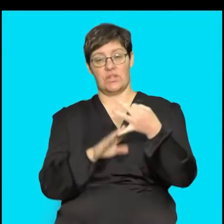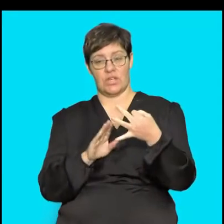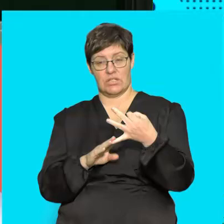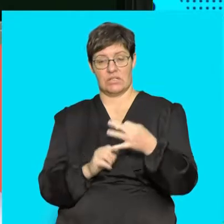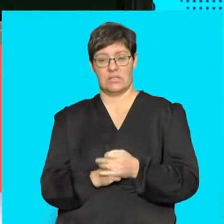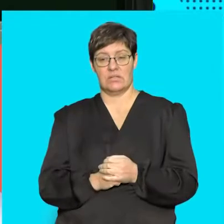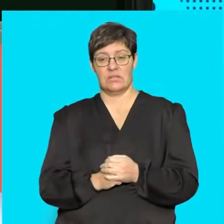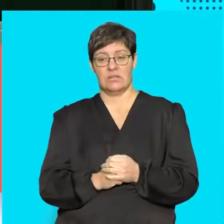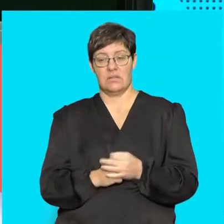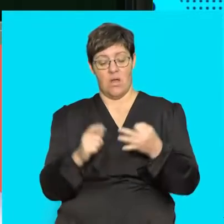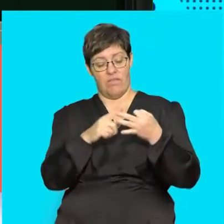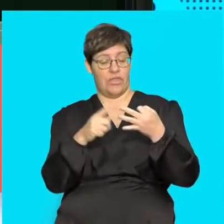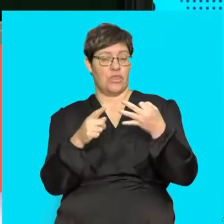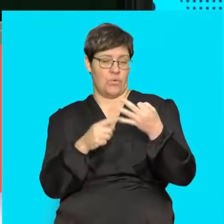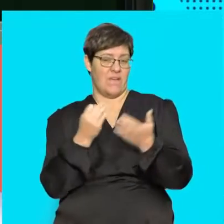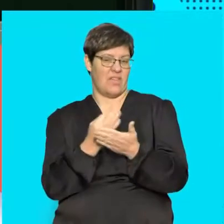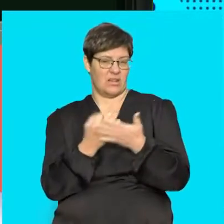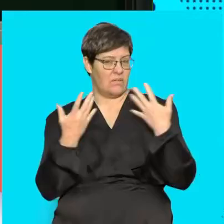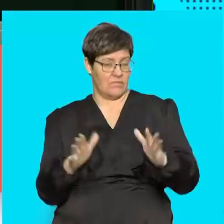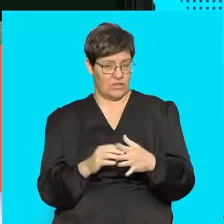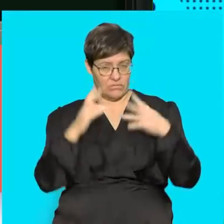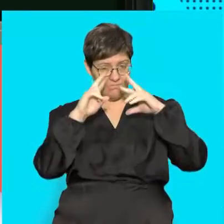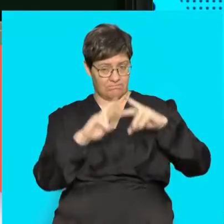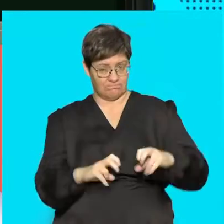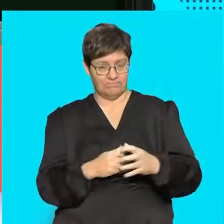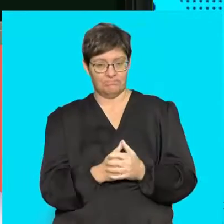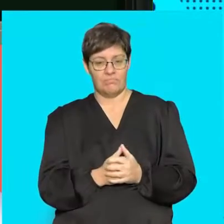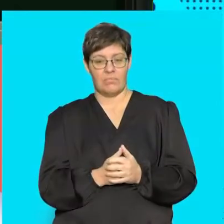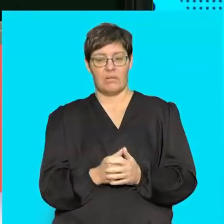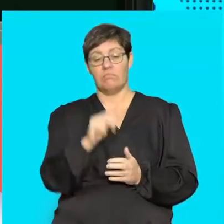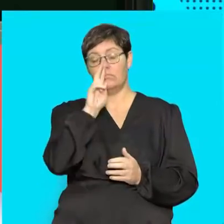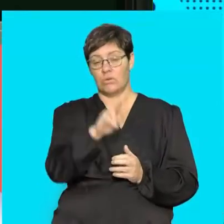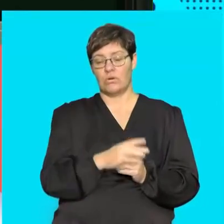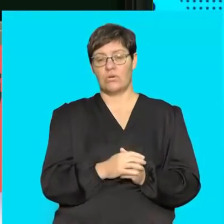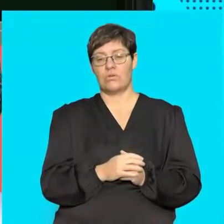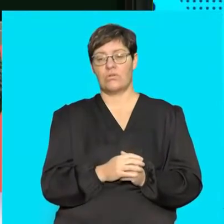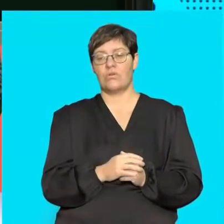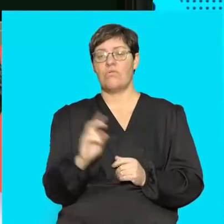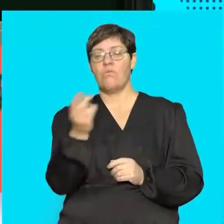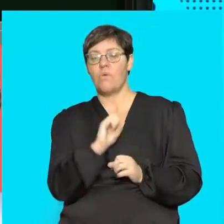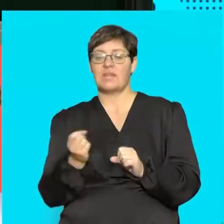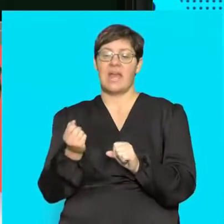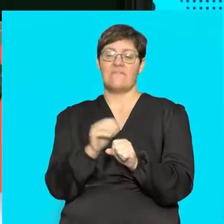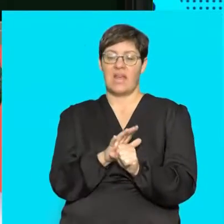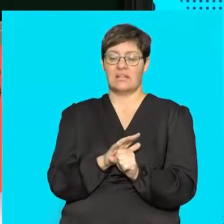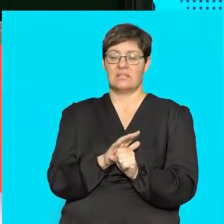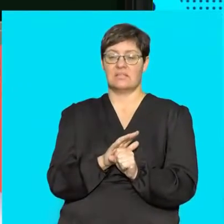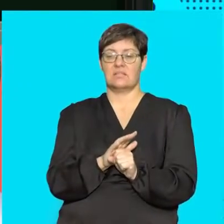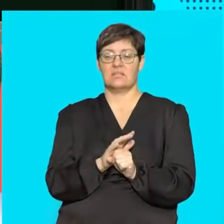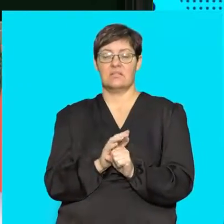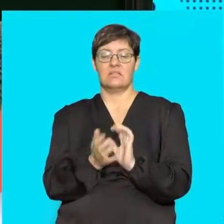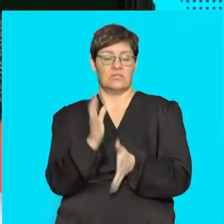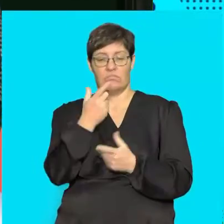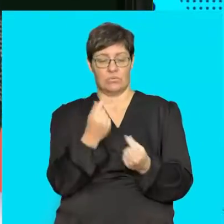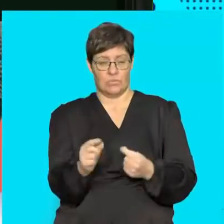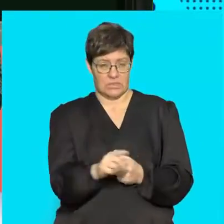third one, the third factor. There's only 3 factors that we're going to study, where we're going to look at what the effect of that disturbance